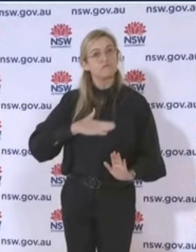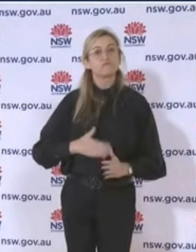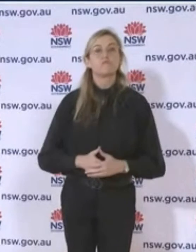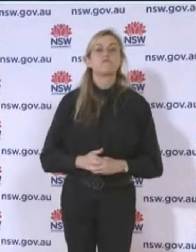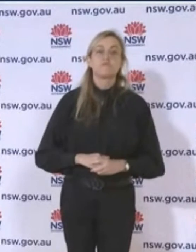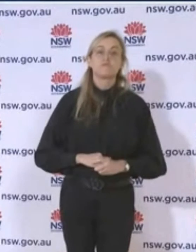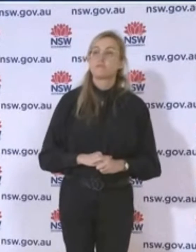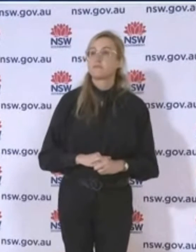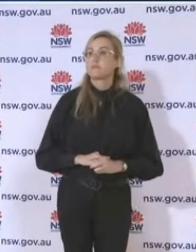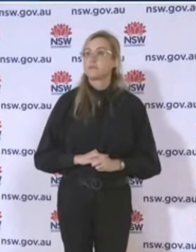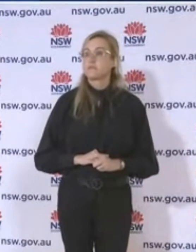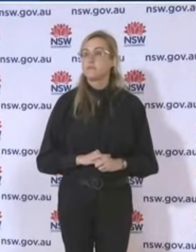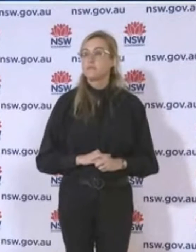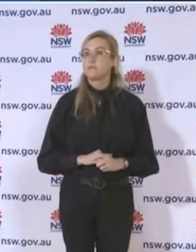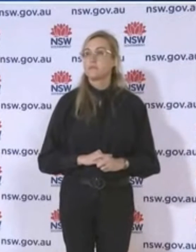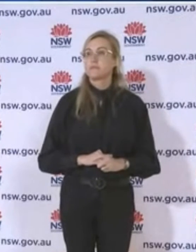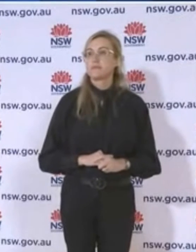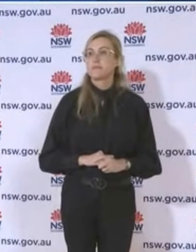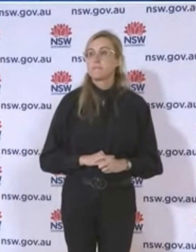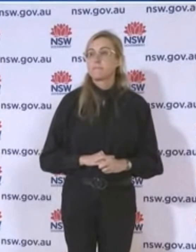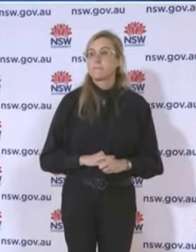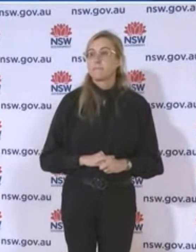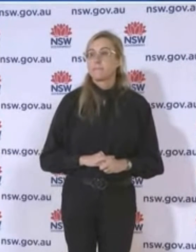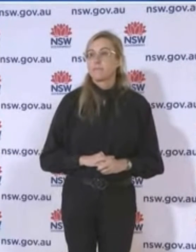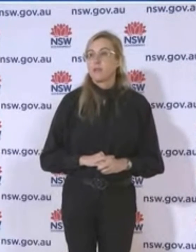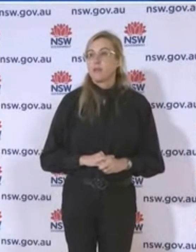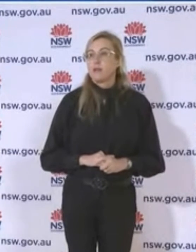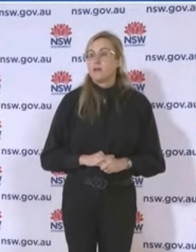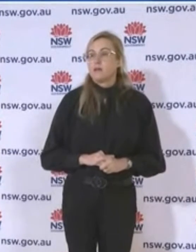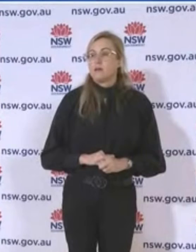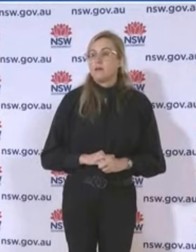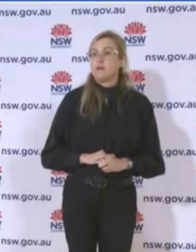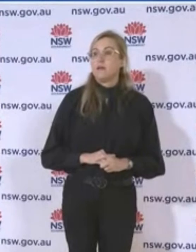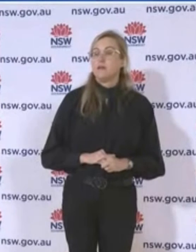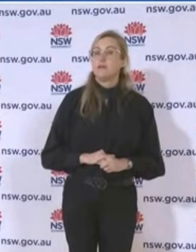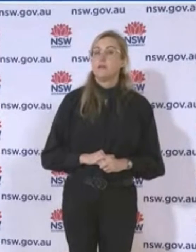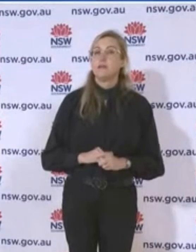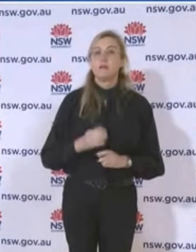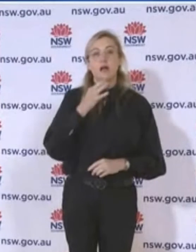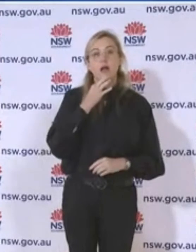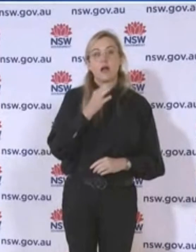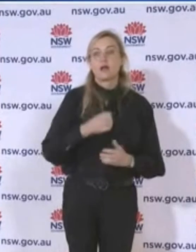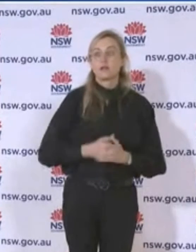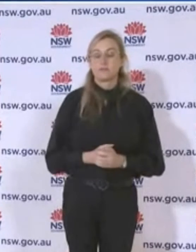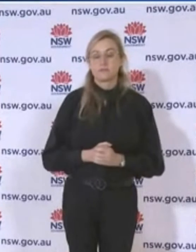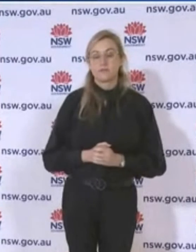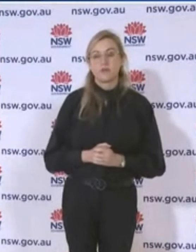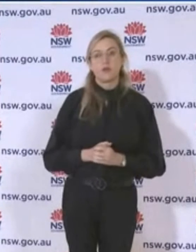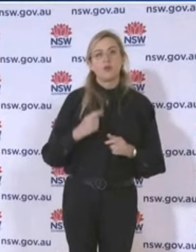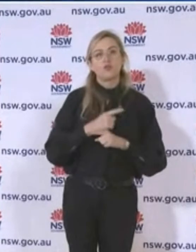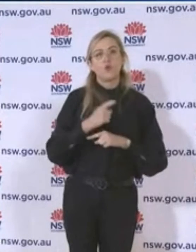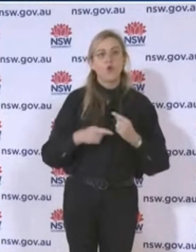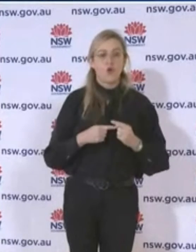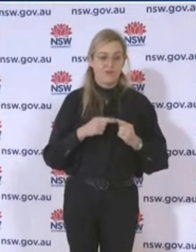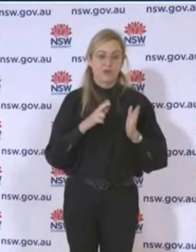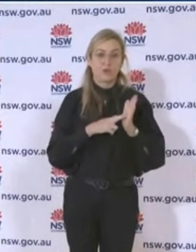Premier, throughout all of this, you've had, and probably a follow-up, same question actually for Dr. McAnulty, for both of you. You've had to balance the economic interests